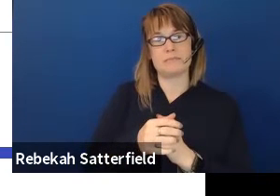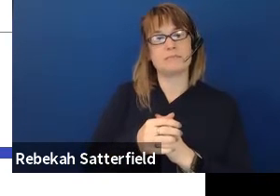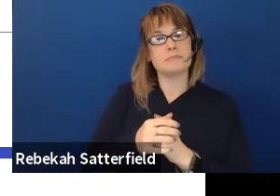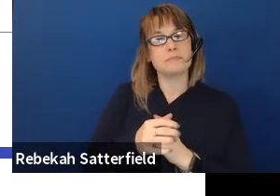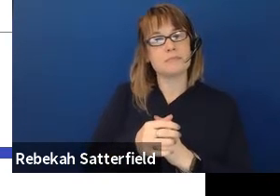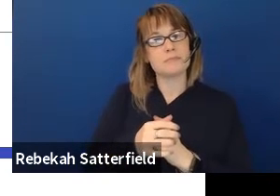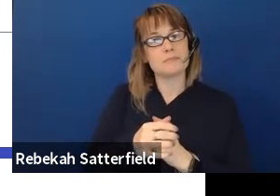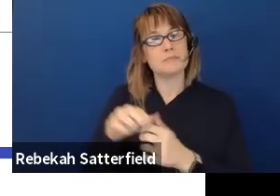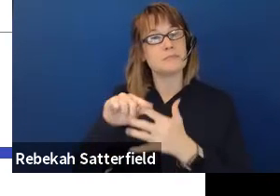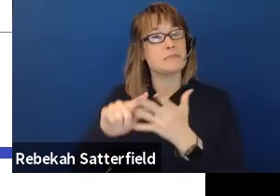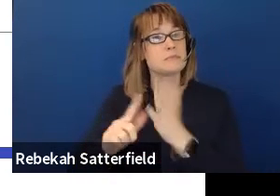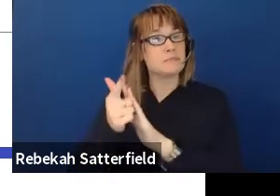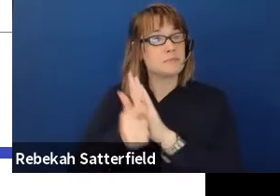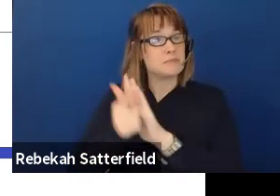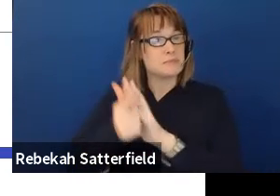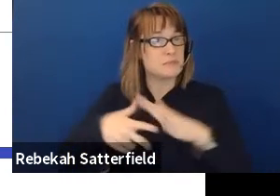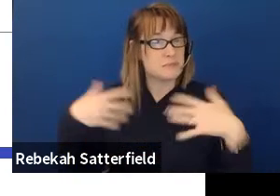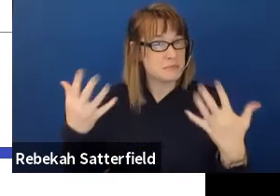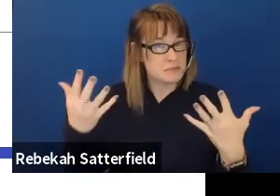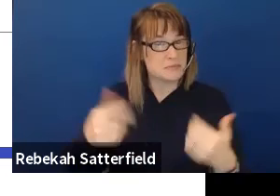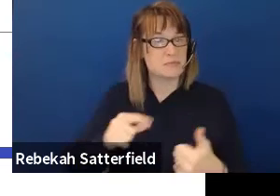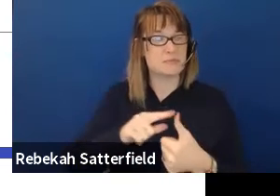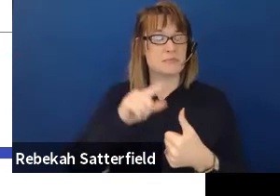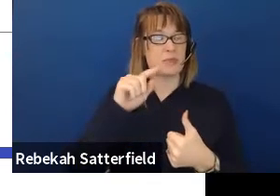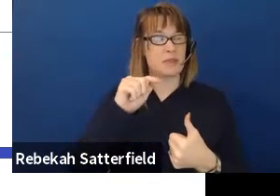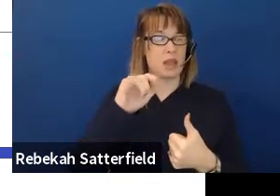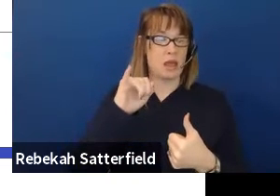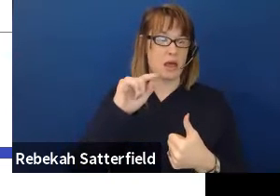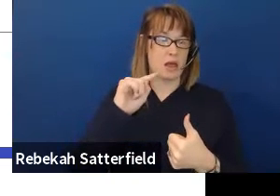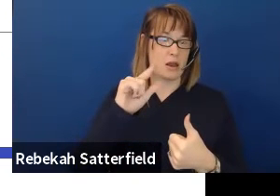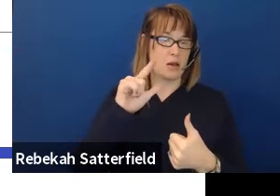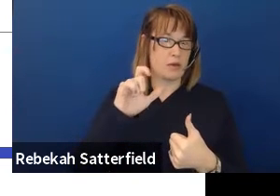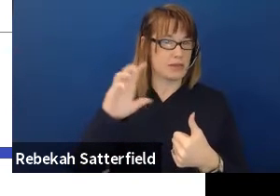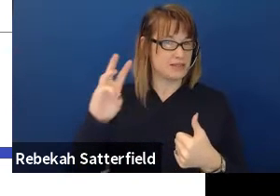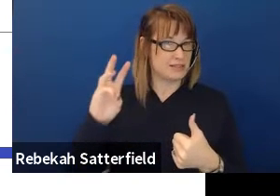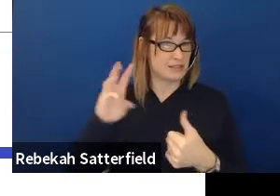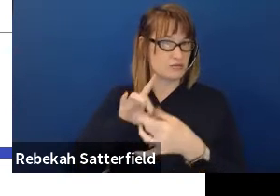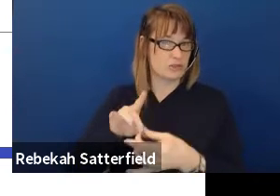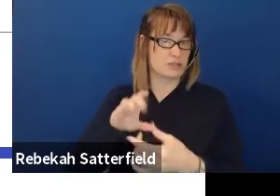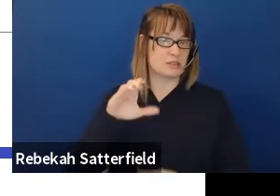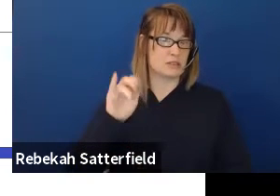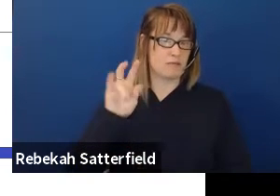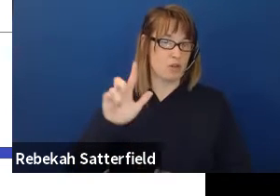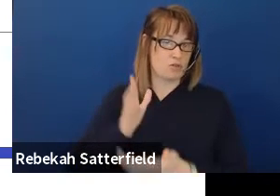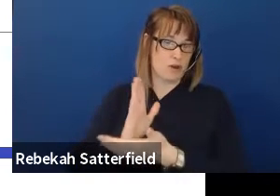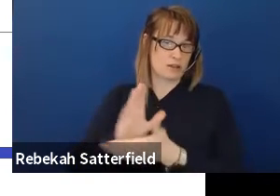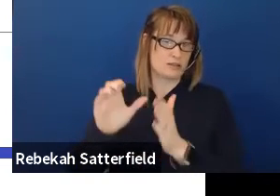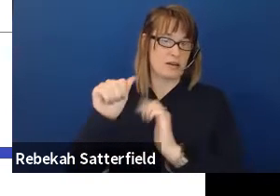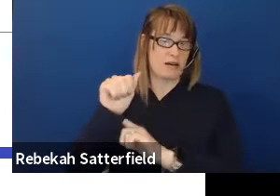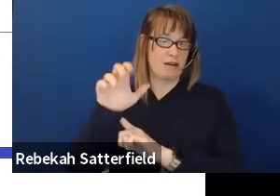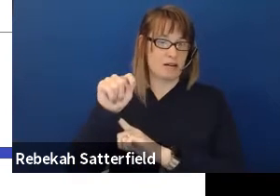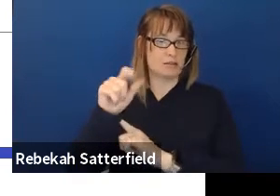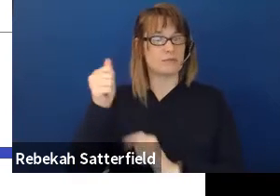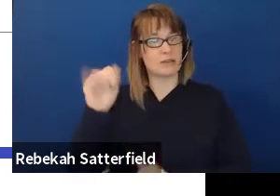well-being. These laws include Title VI of the Civil Rights Act of 1964,